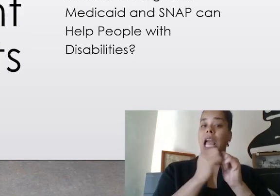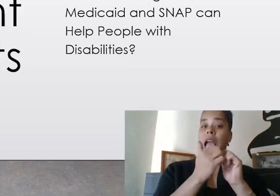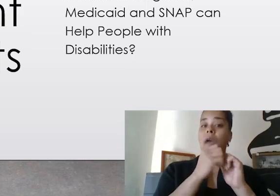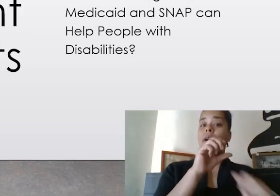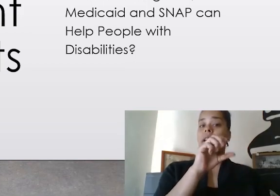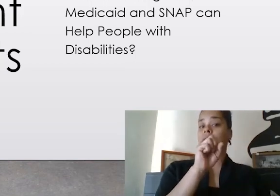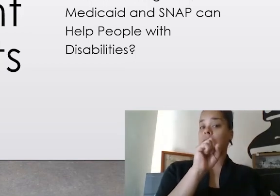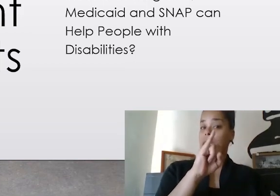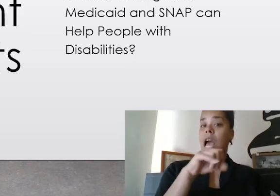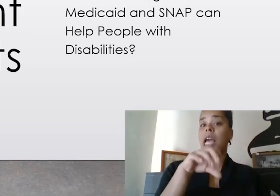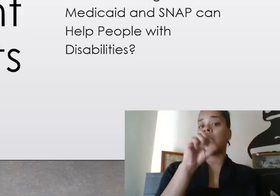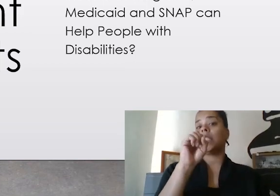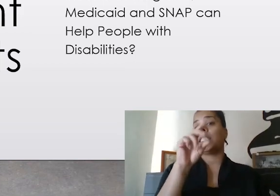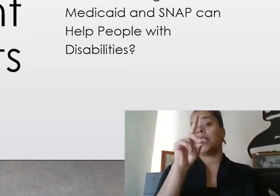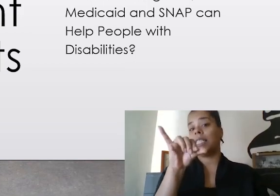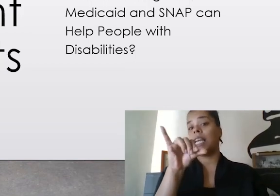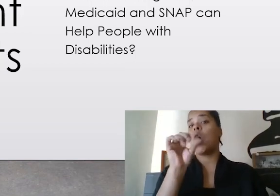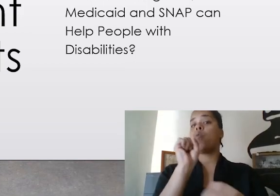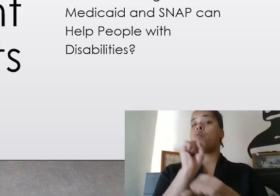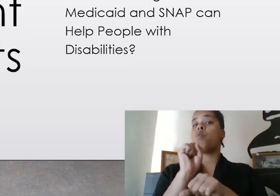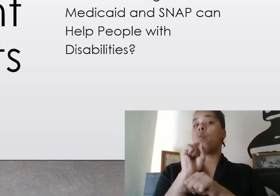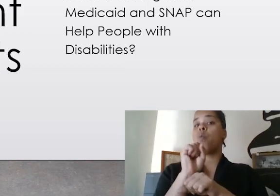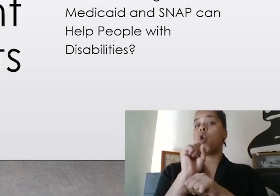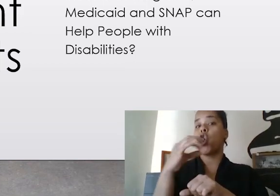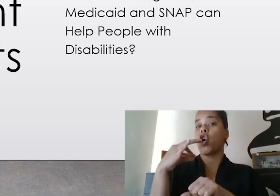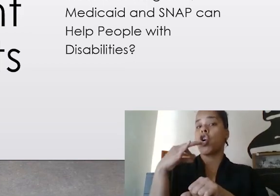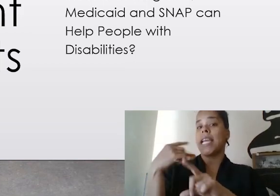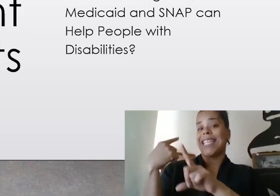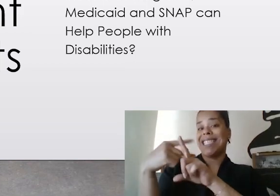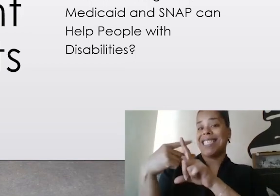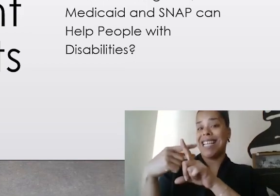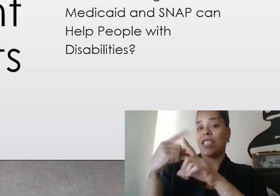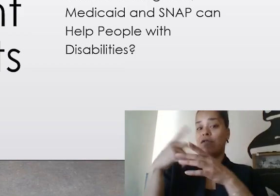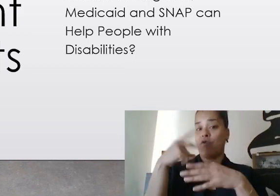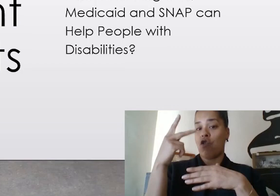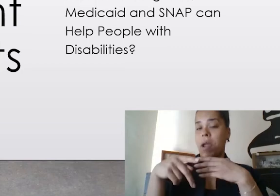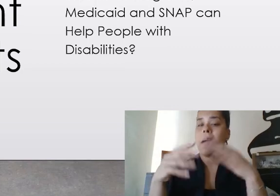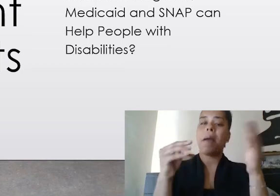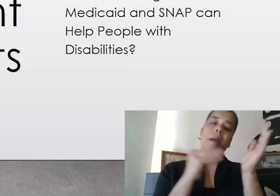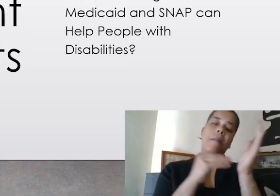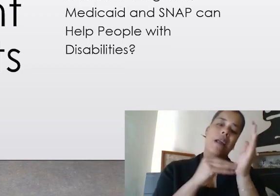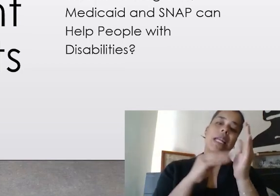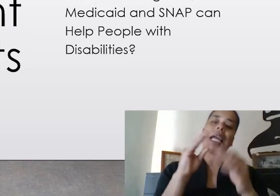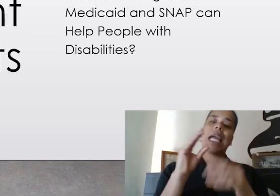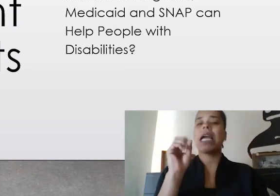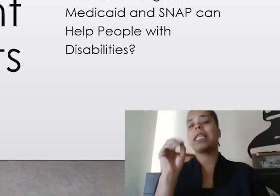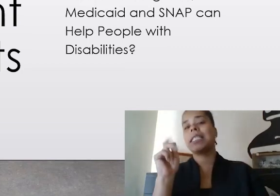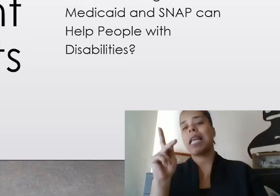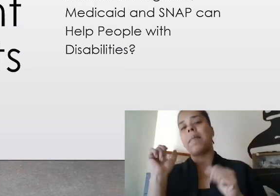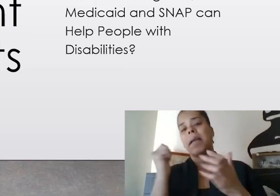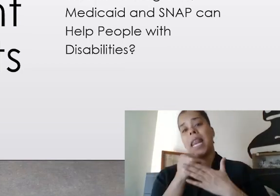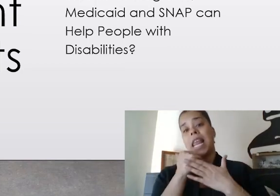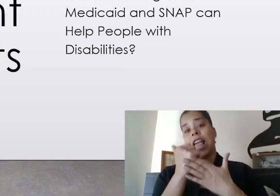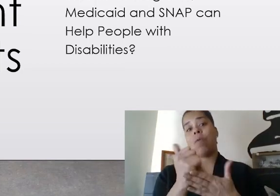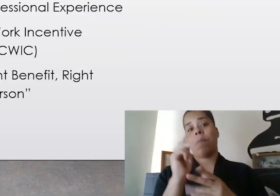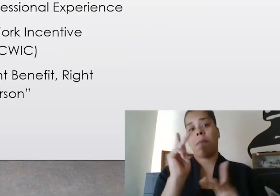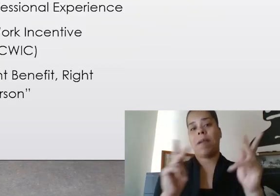SSDI, work incentive programs, Medicaid, SNAP can help people with disabilities.